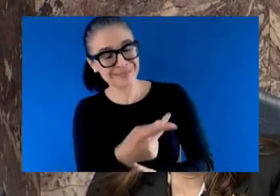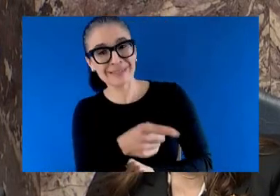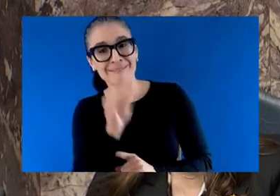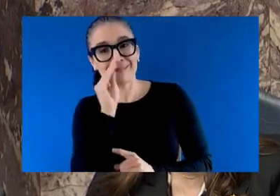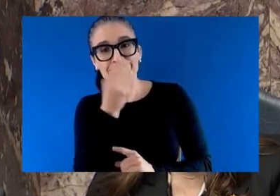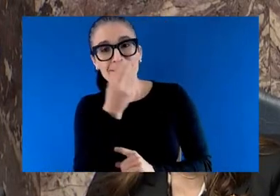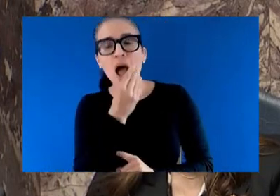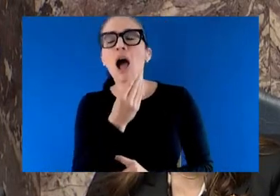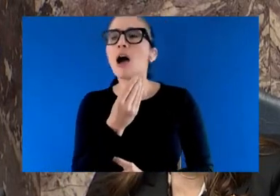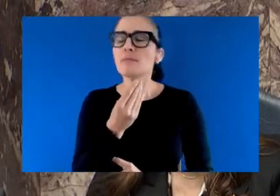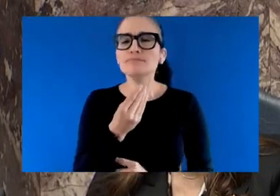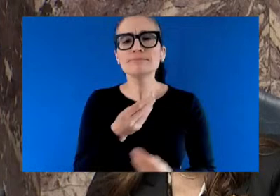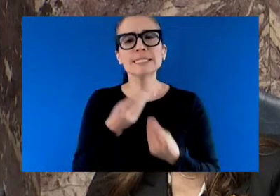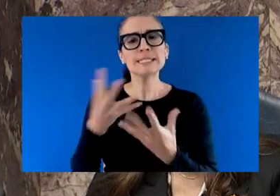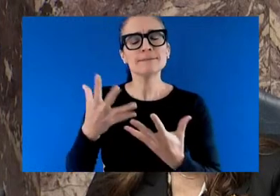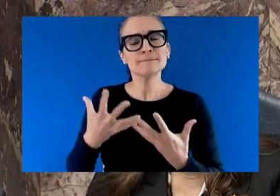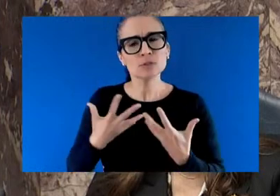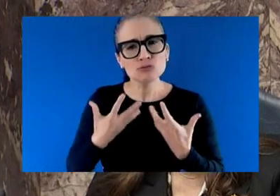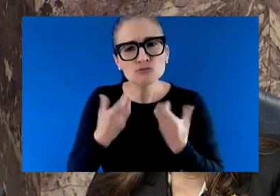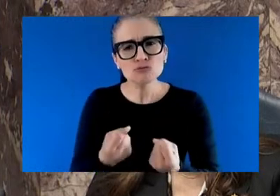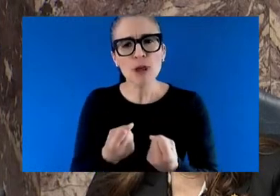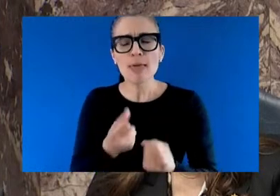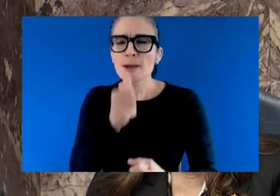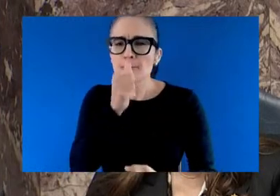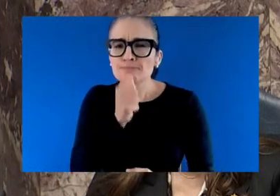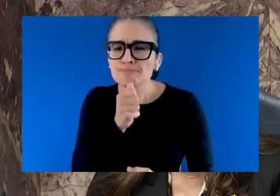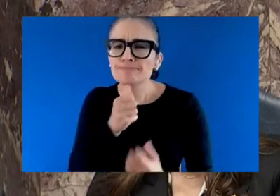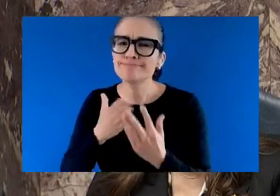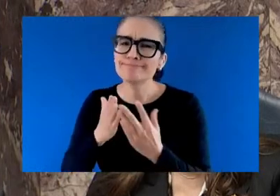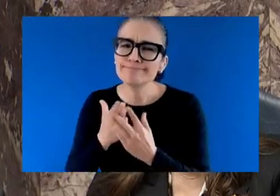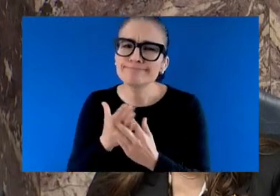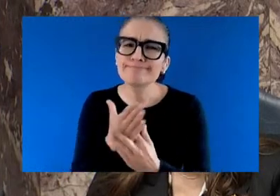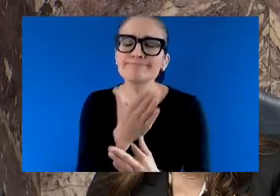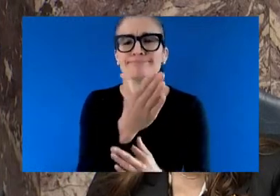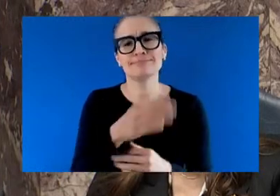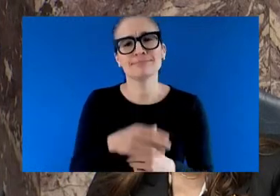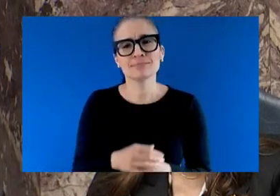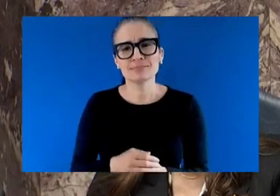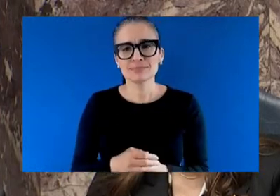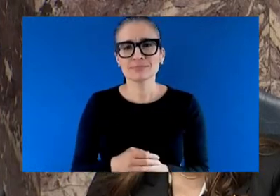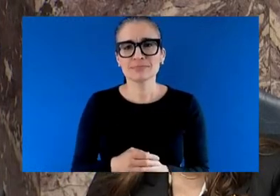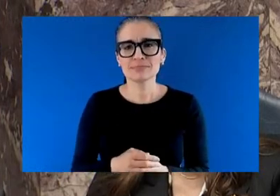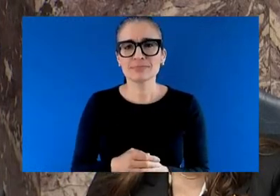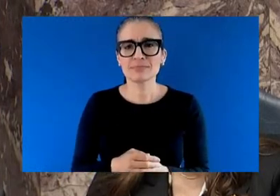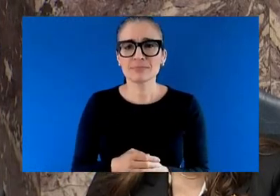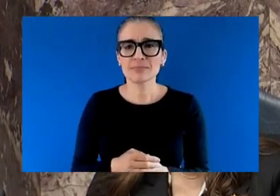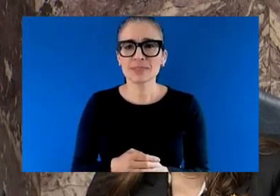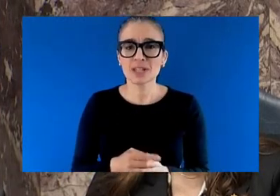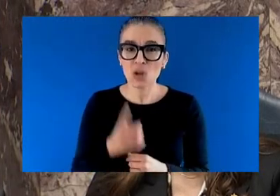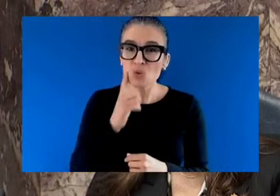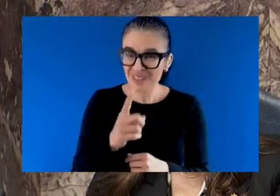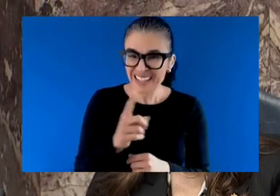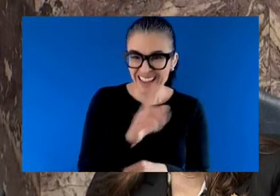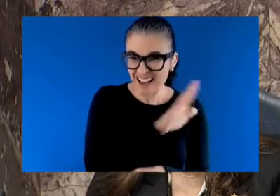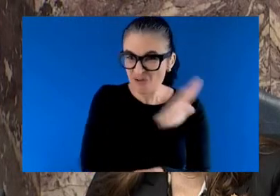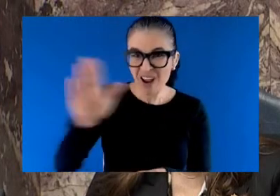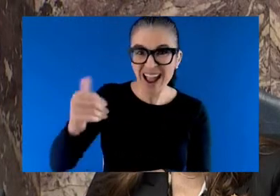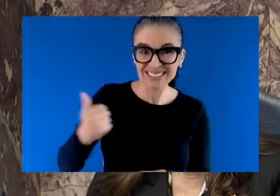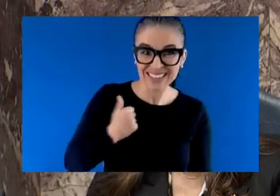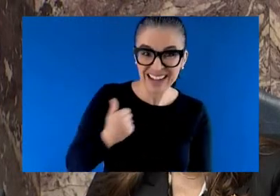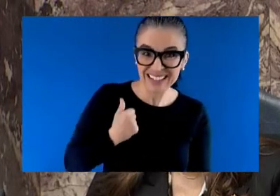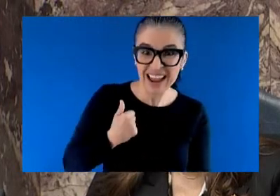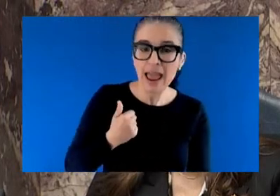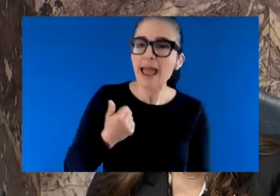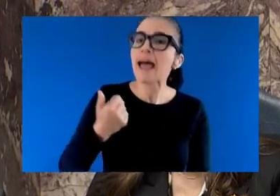have cancer," and their life changes forever. But there is hope. Your donation this Daffodil Month will fund